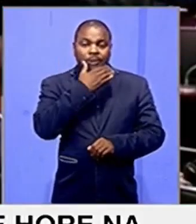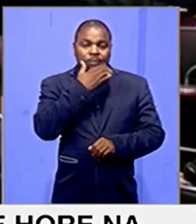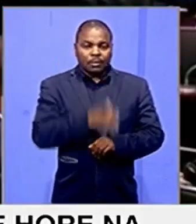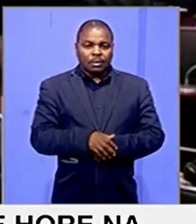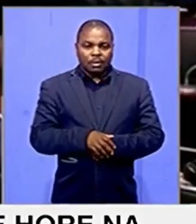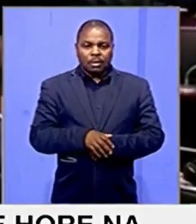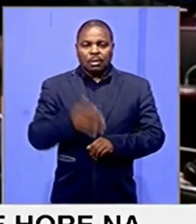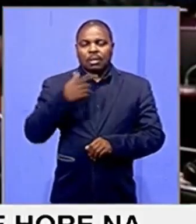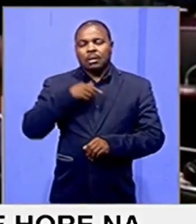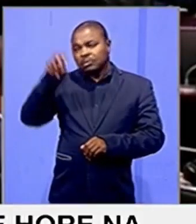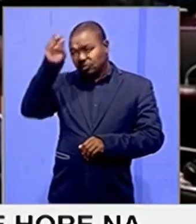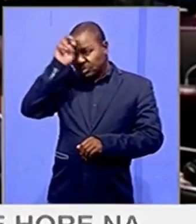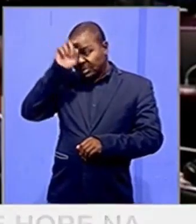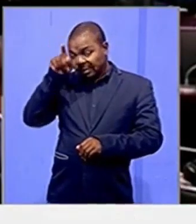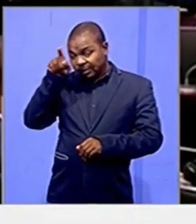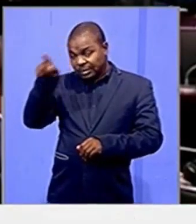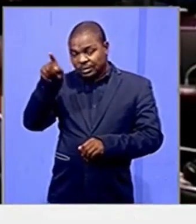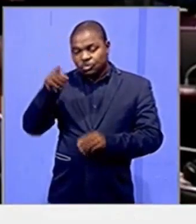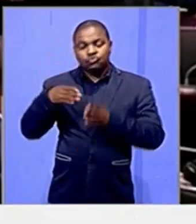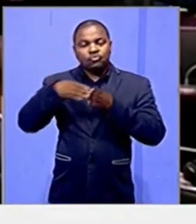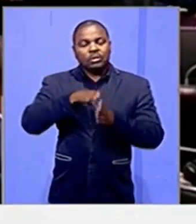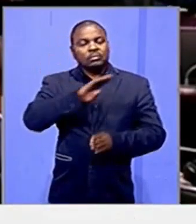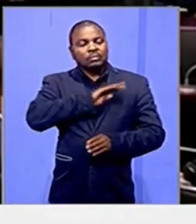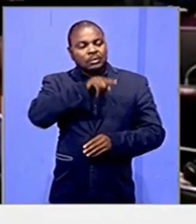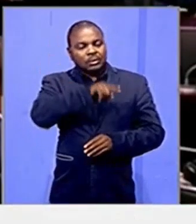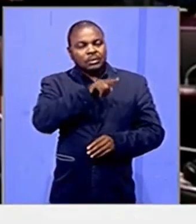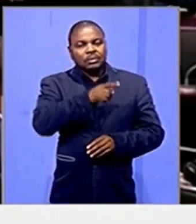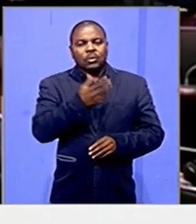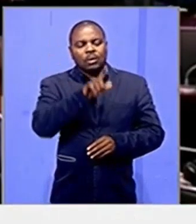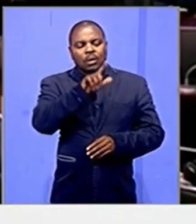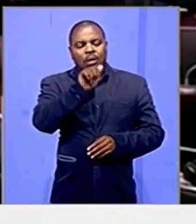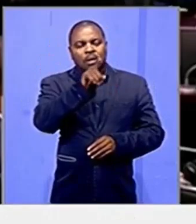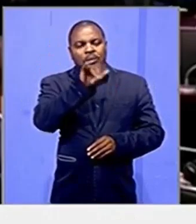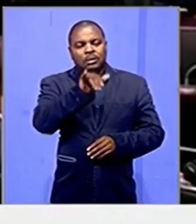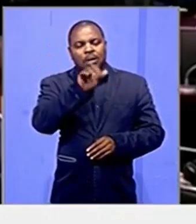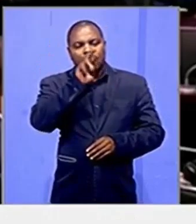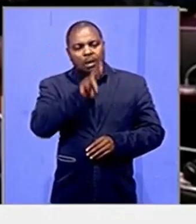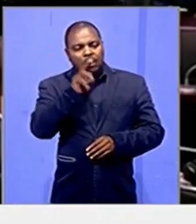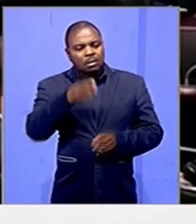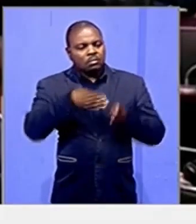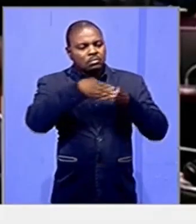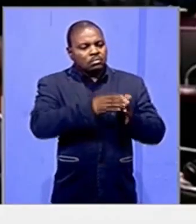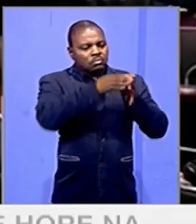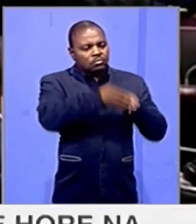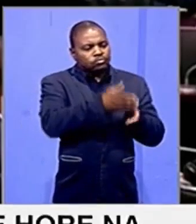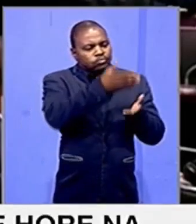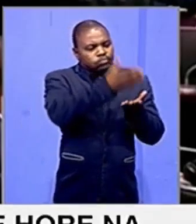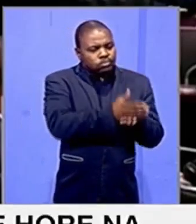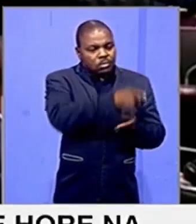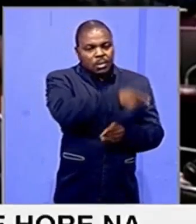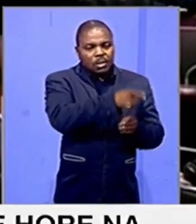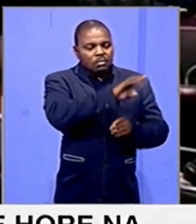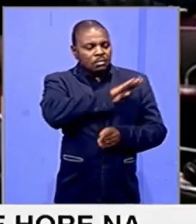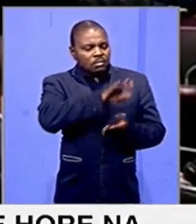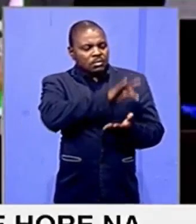ship, the Lady R, when she docked at your government naval base in Simonstown last